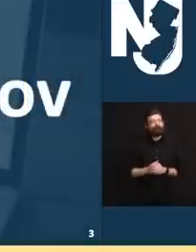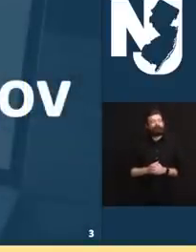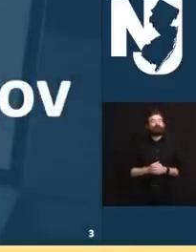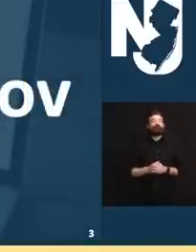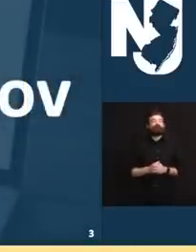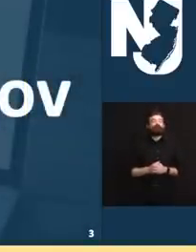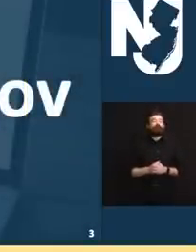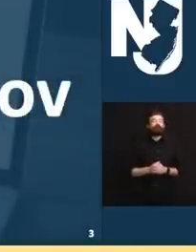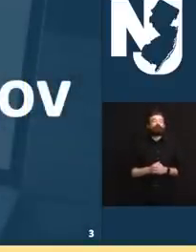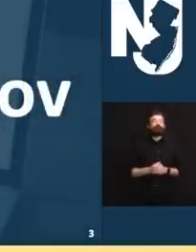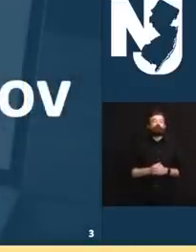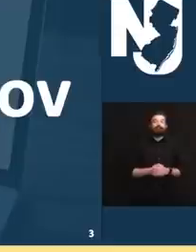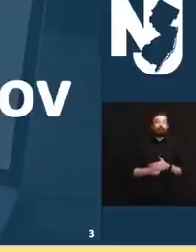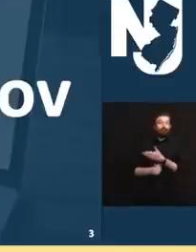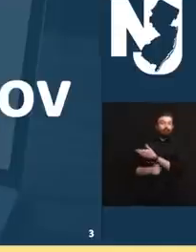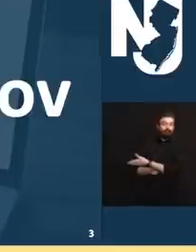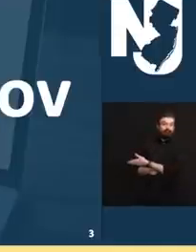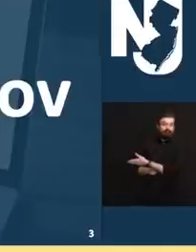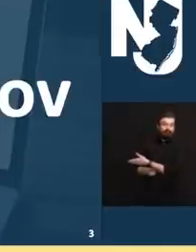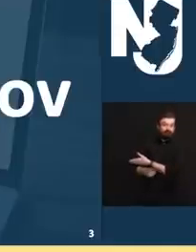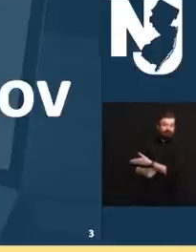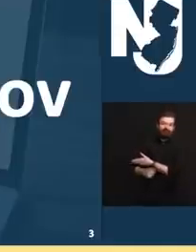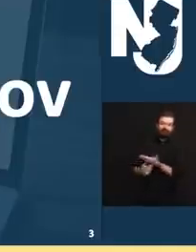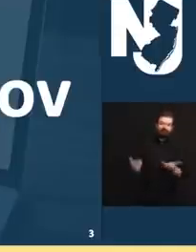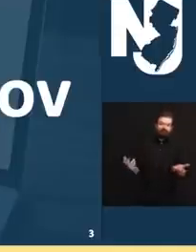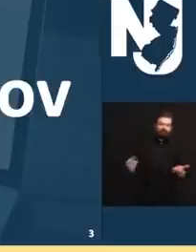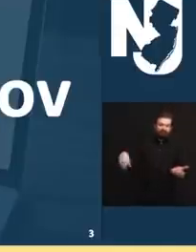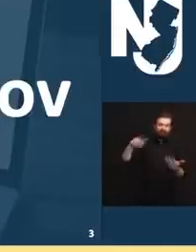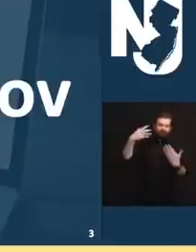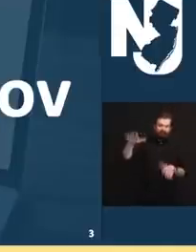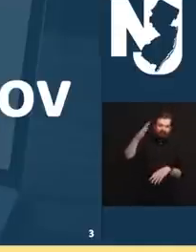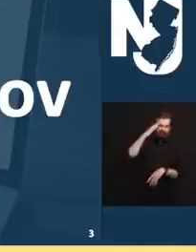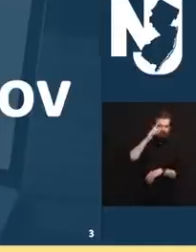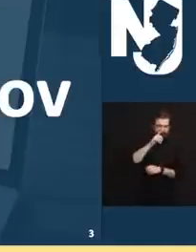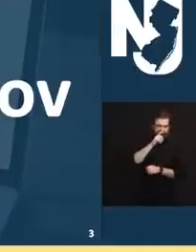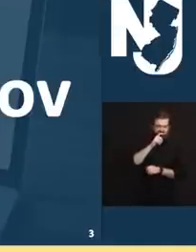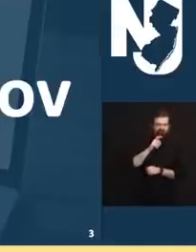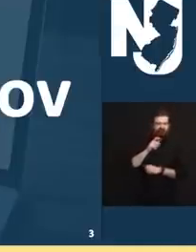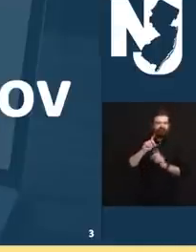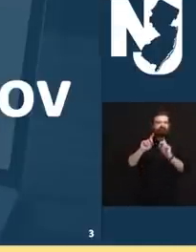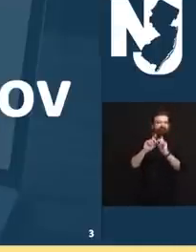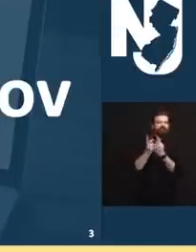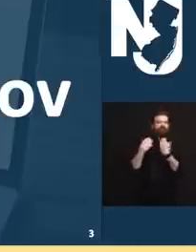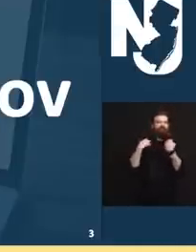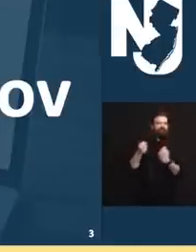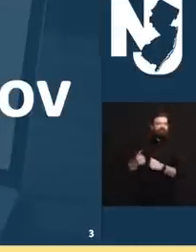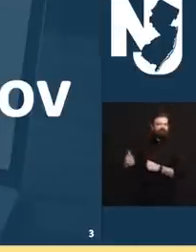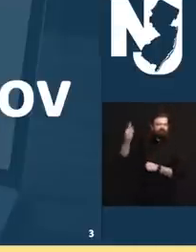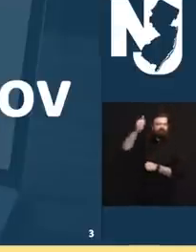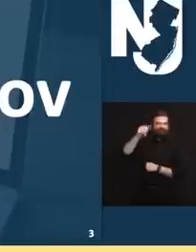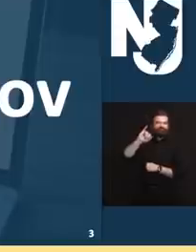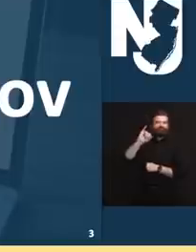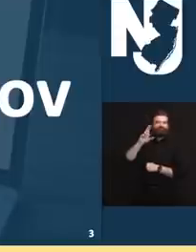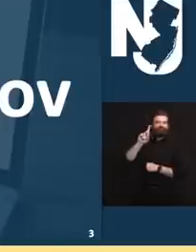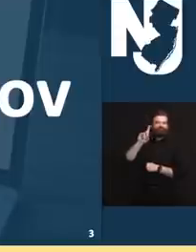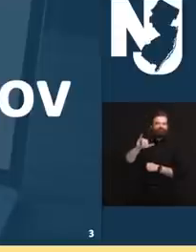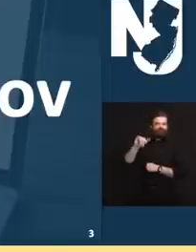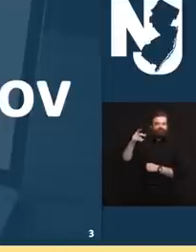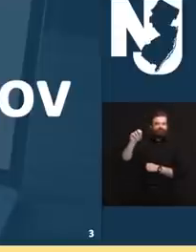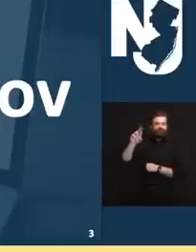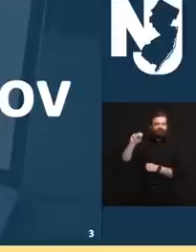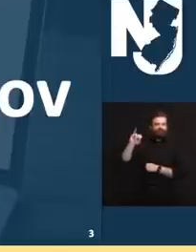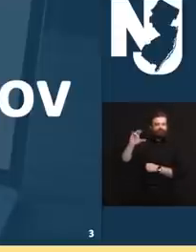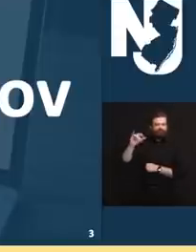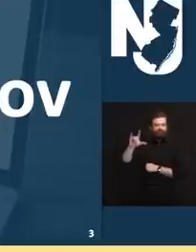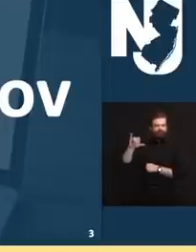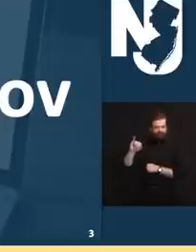right who needs no introduction, the Commissioner of the Department of Health, Judy Persicelli. To my left, another person who